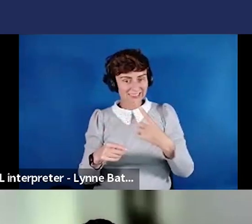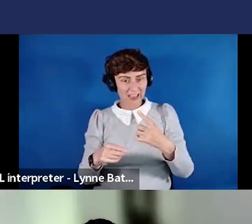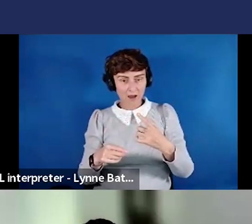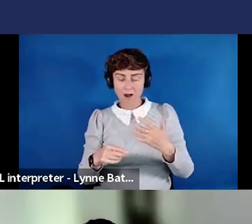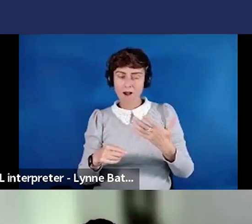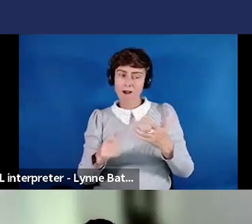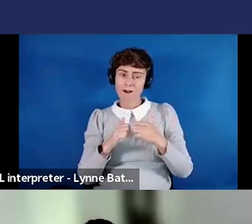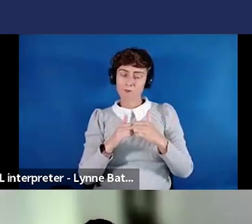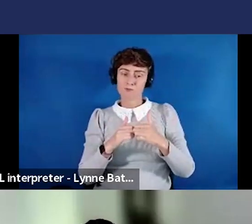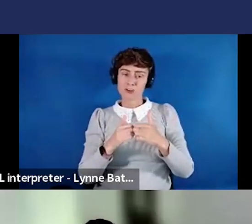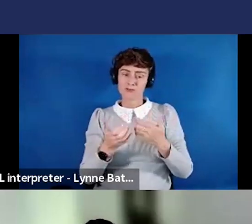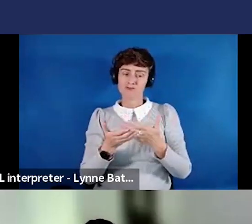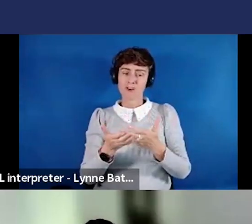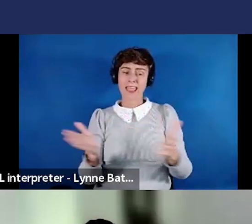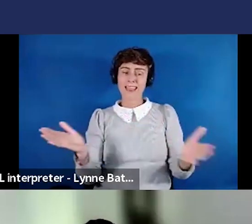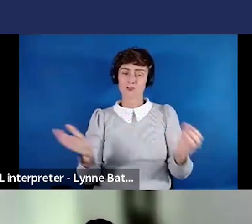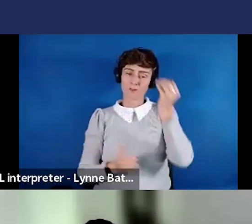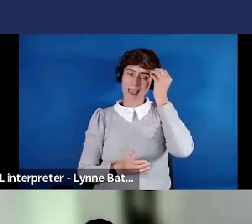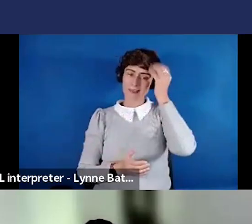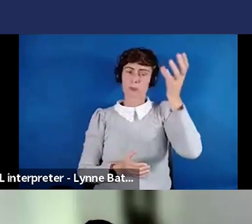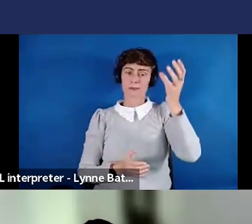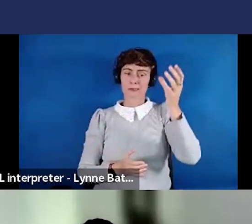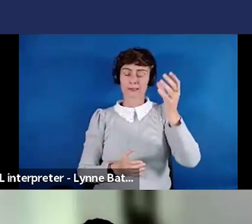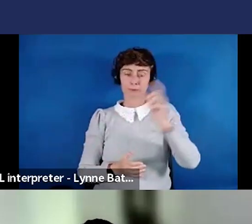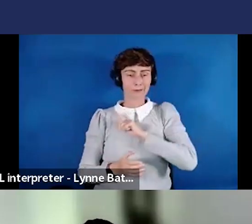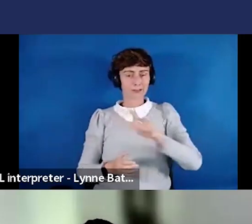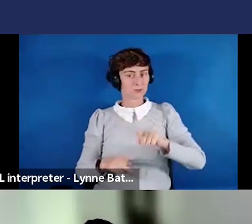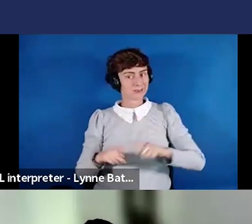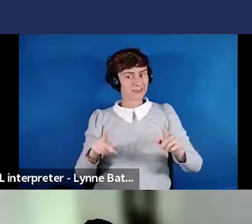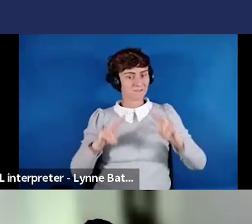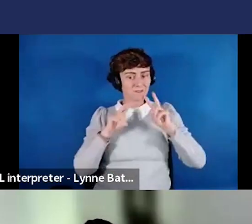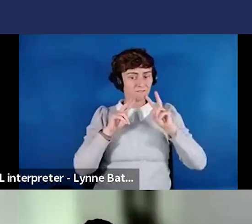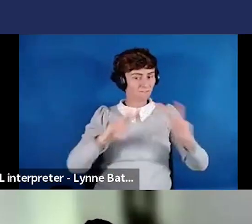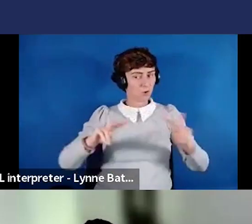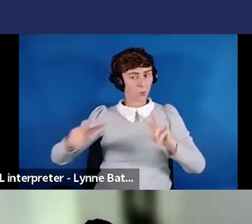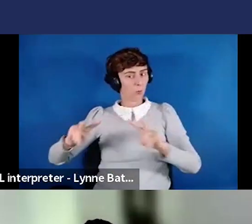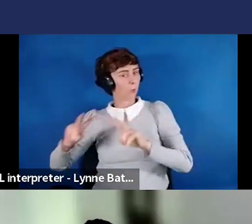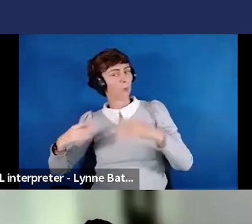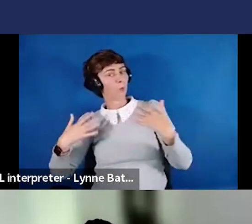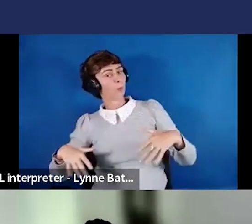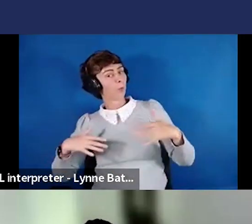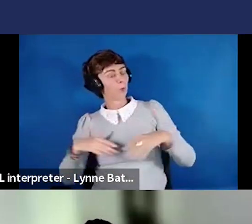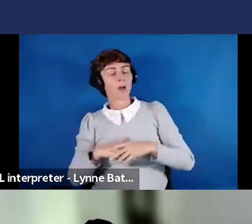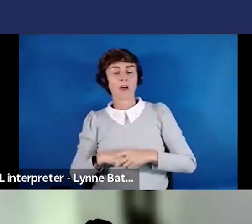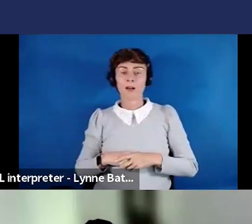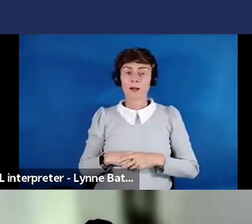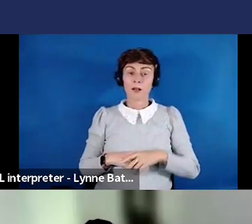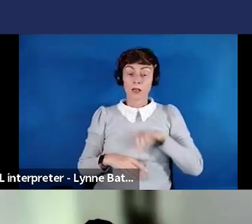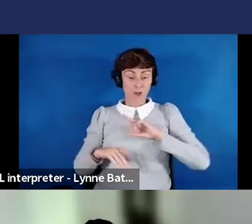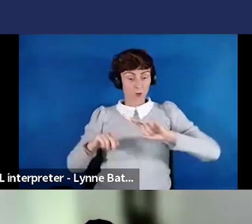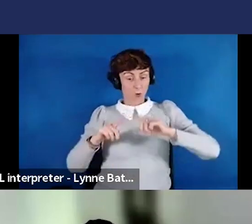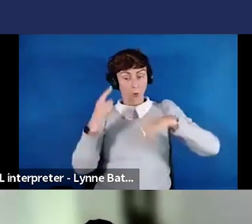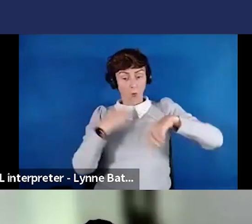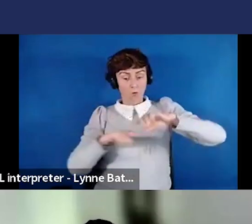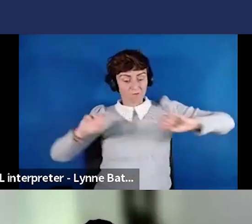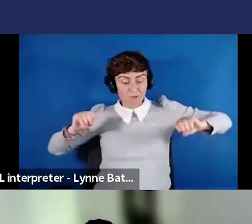expertise on this panel, so we're thinking about it from all these different angles in a way that's looking towards, you know, how we can kind of